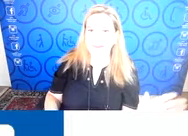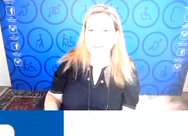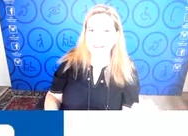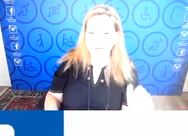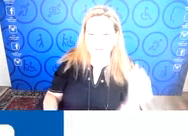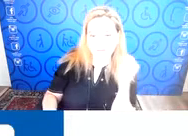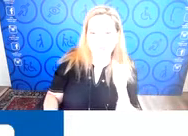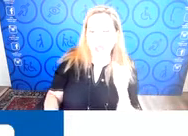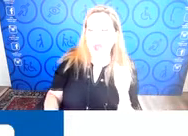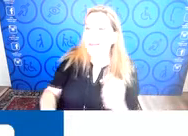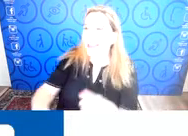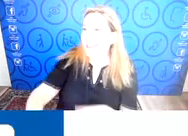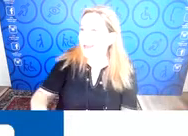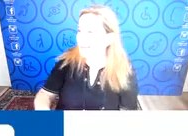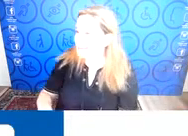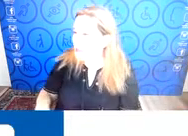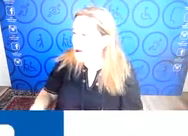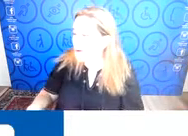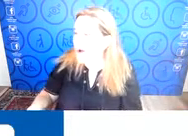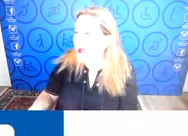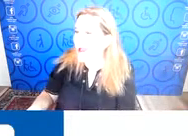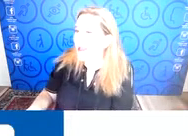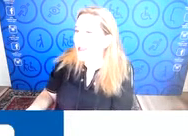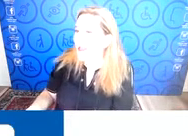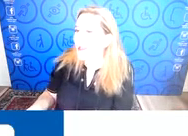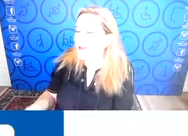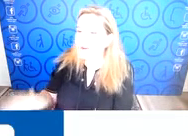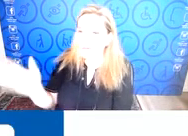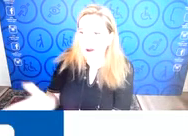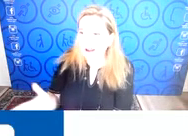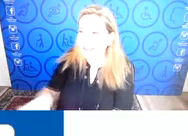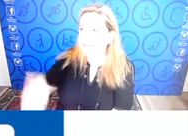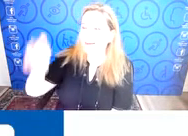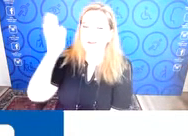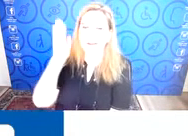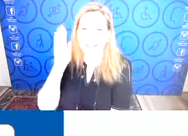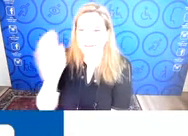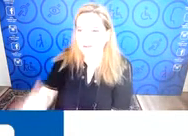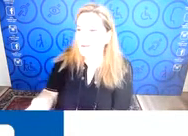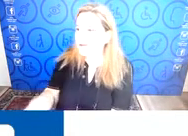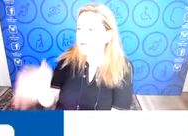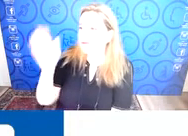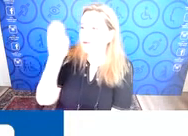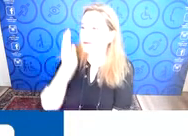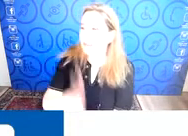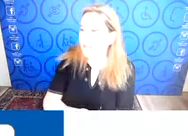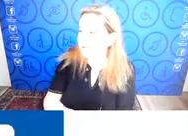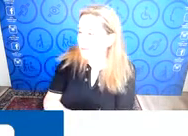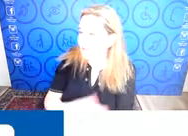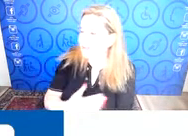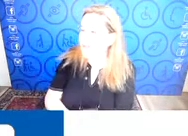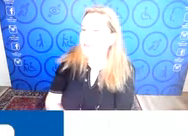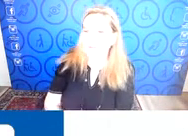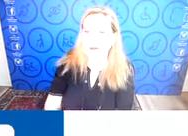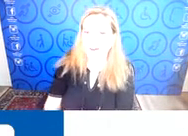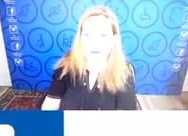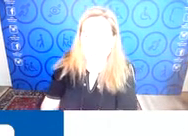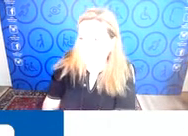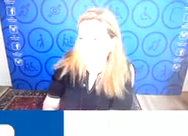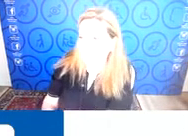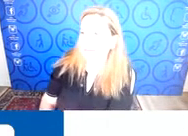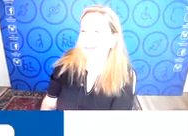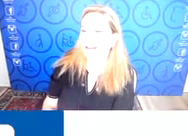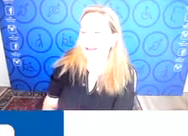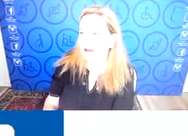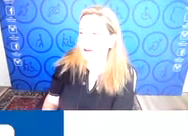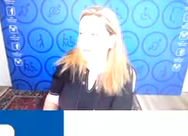I'm telling you. Okay, guys, so good morning, good afternoon, good evening, depends where you're